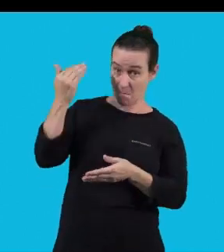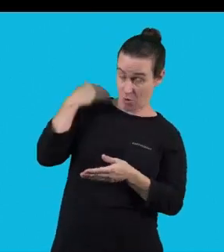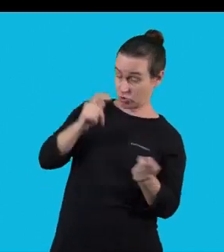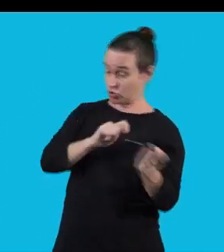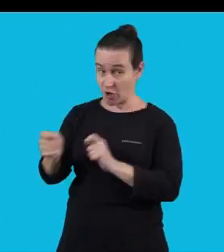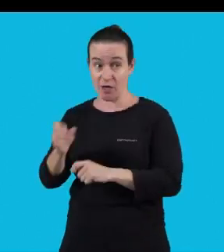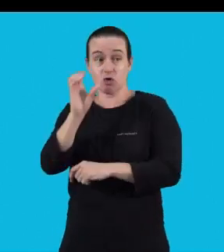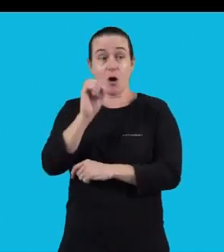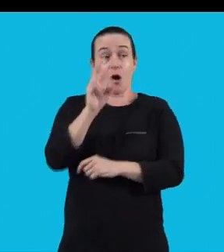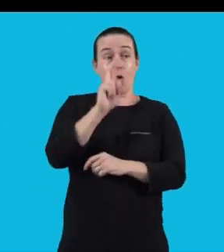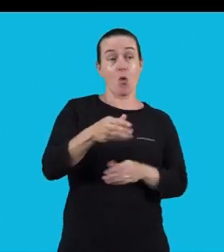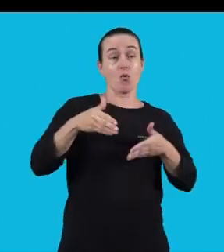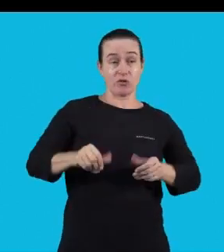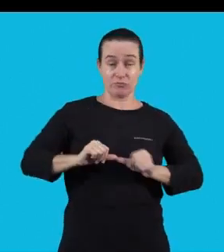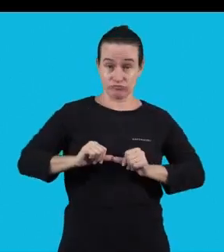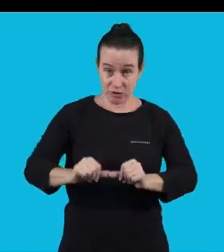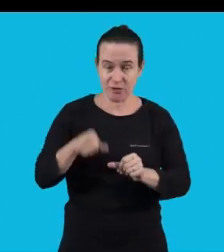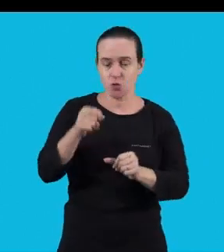past continuous, and from past